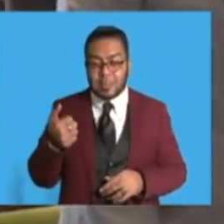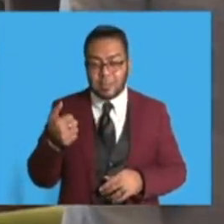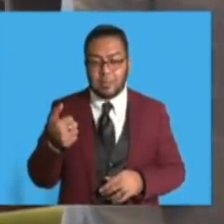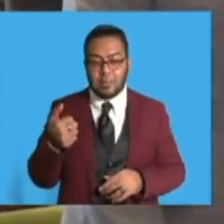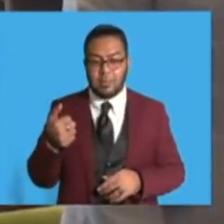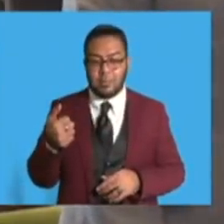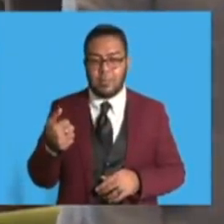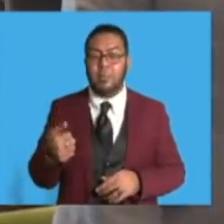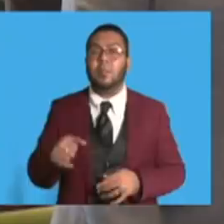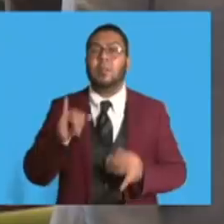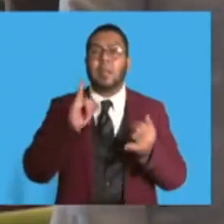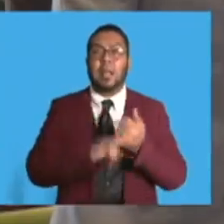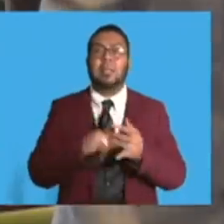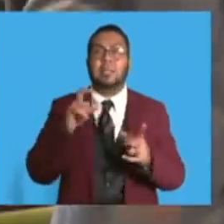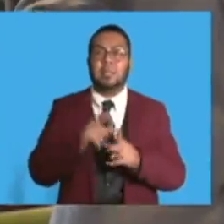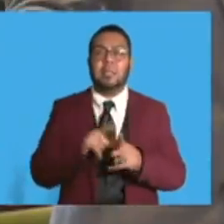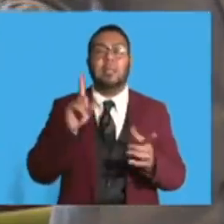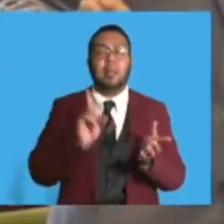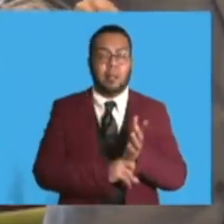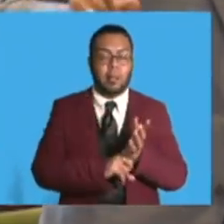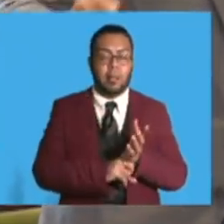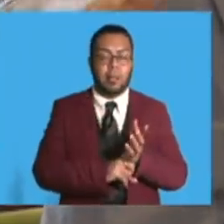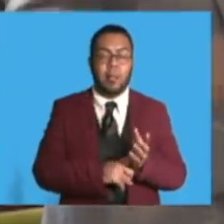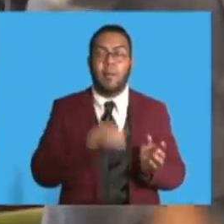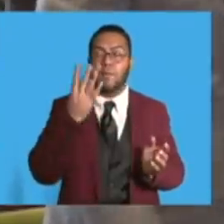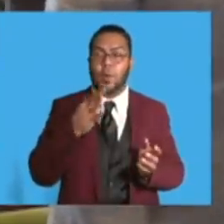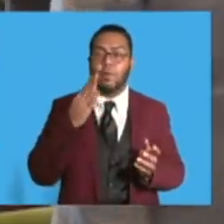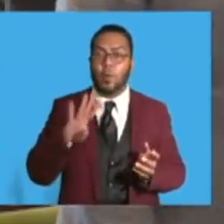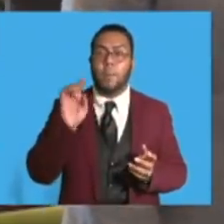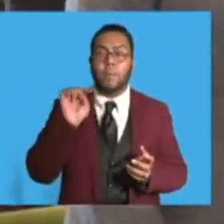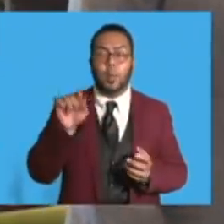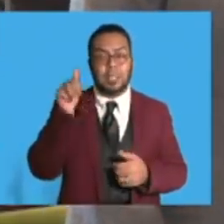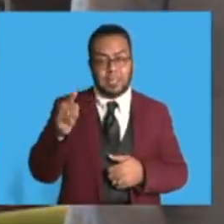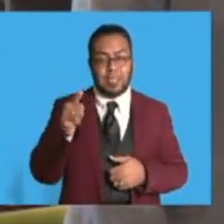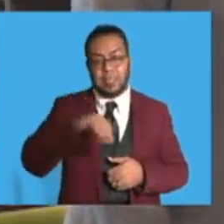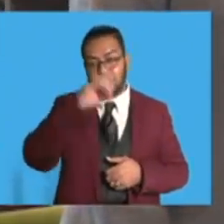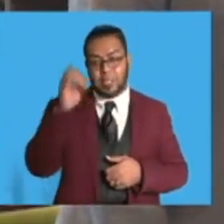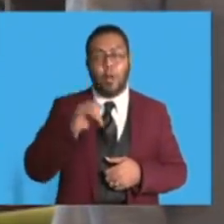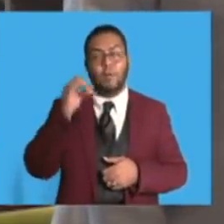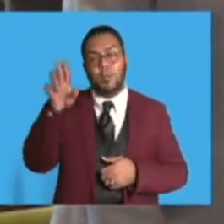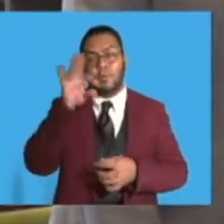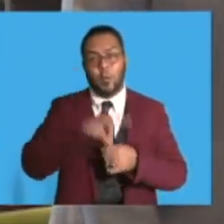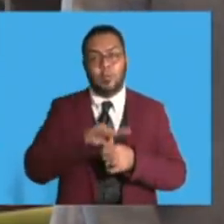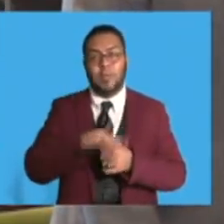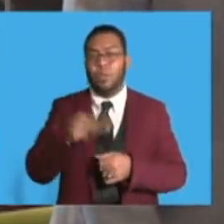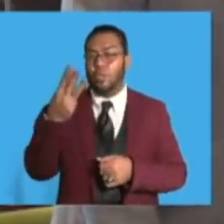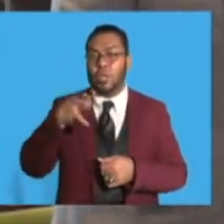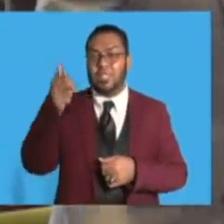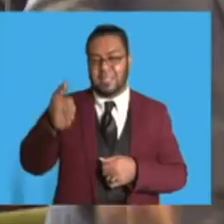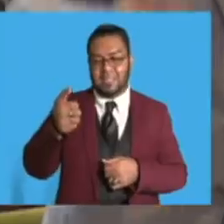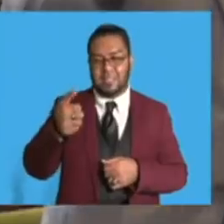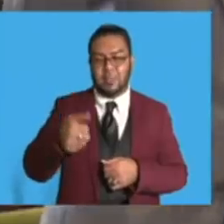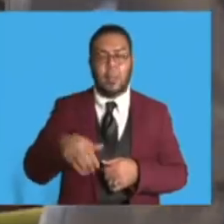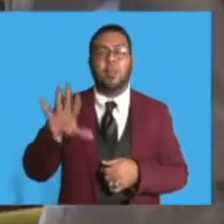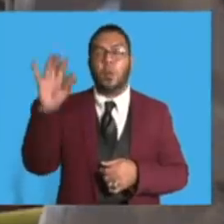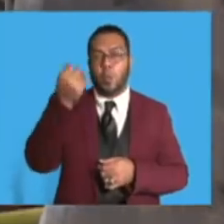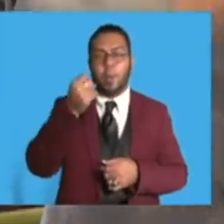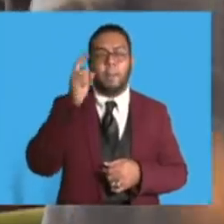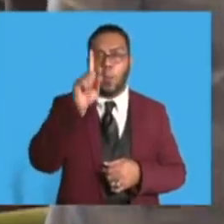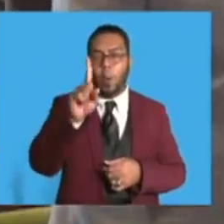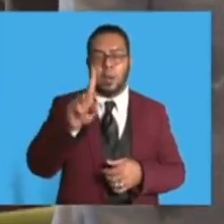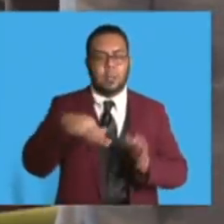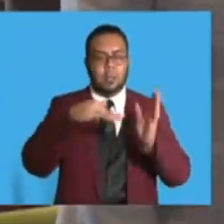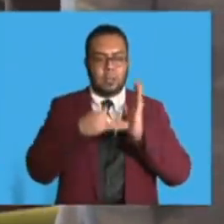Speaker, SDL, with 44.6% of the votes, got a 36-seat majority, and they won by one